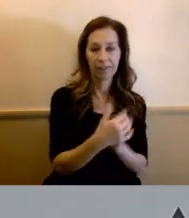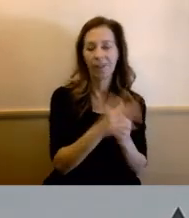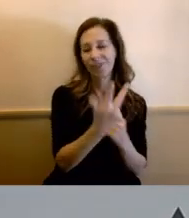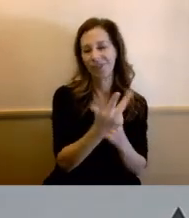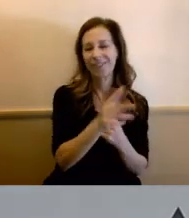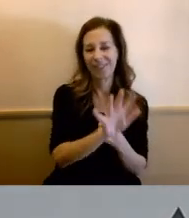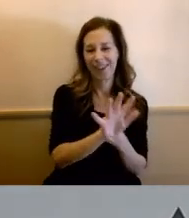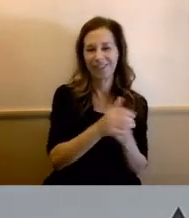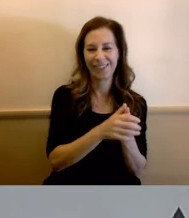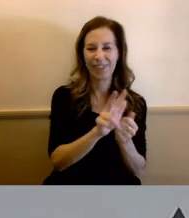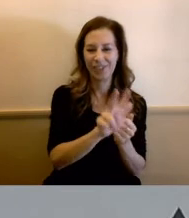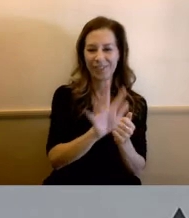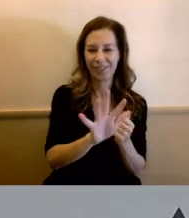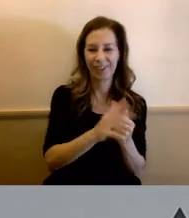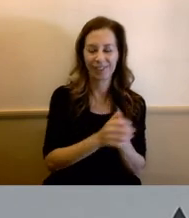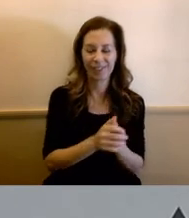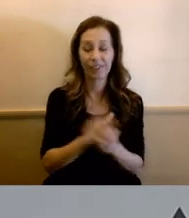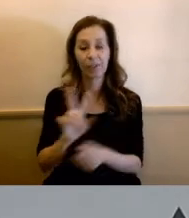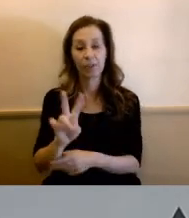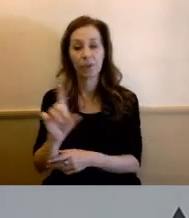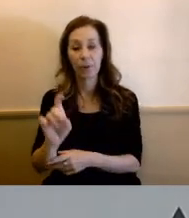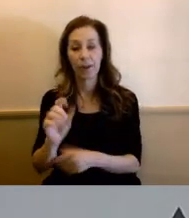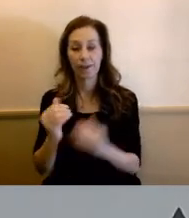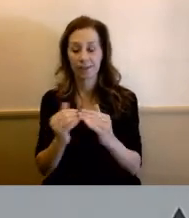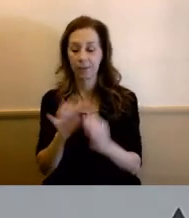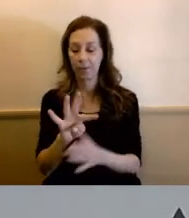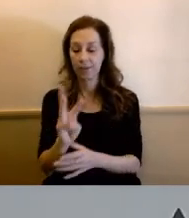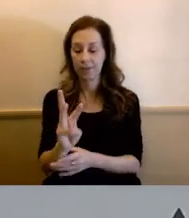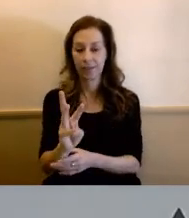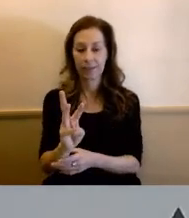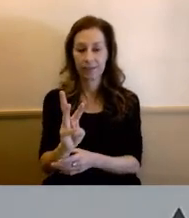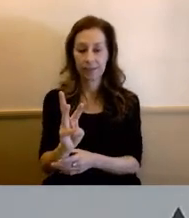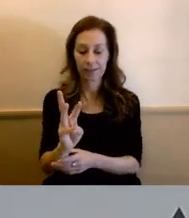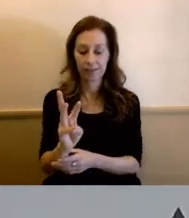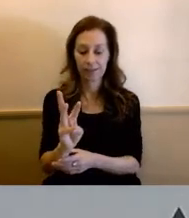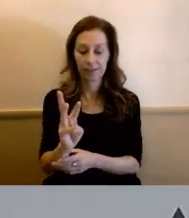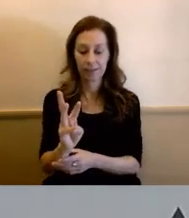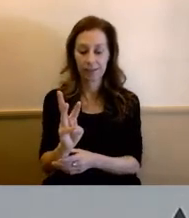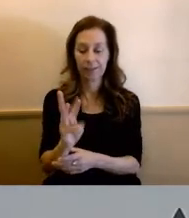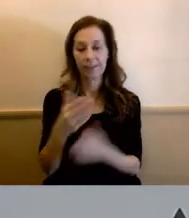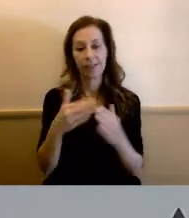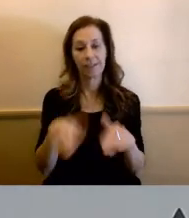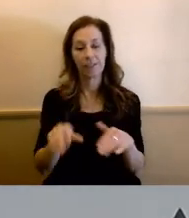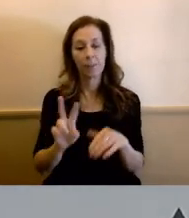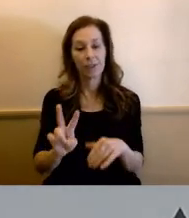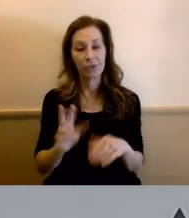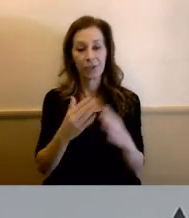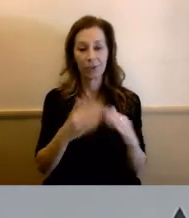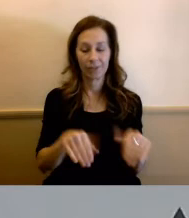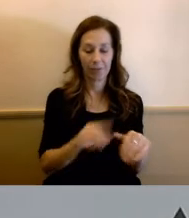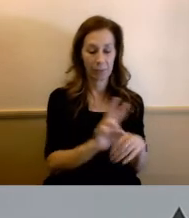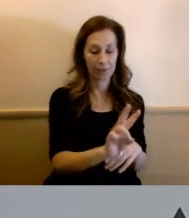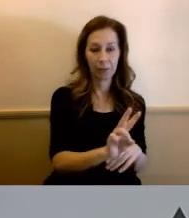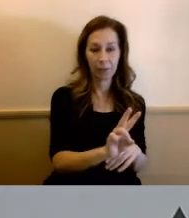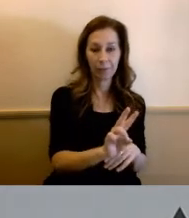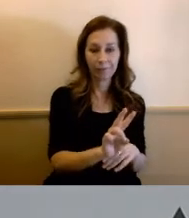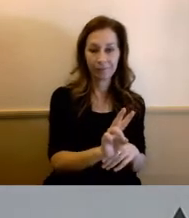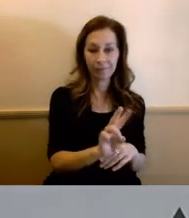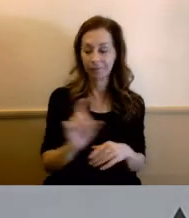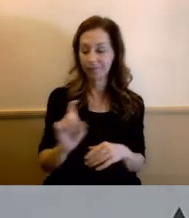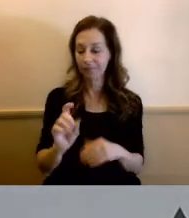2x equals 46, divided by 2, divided by 2, x